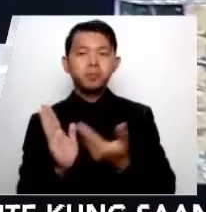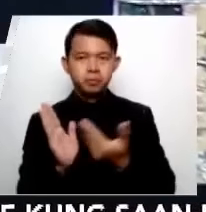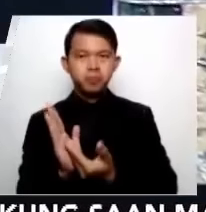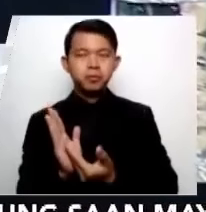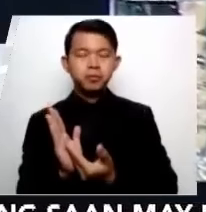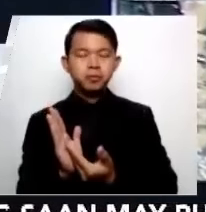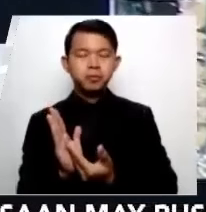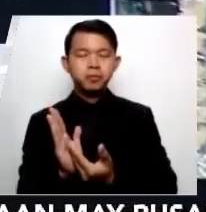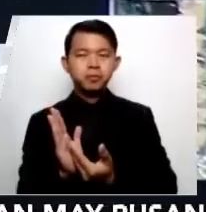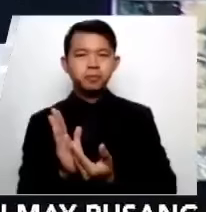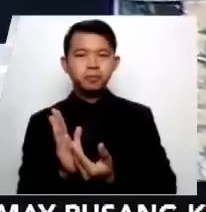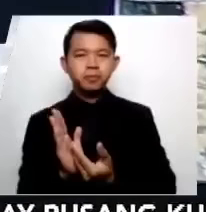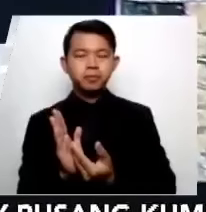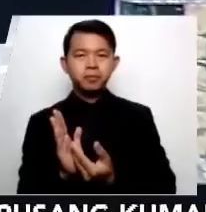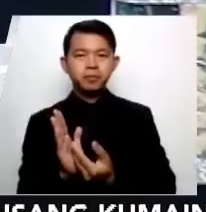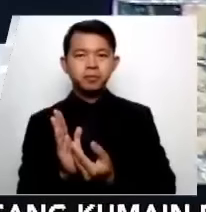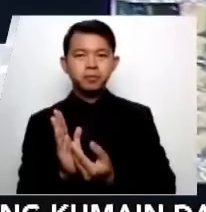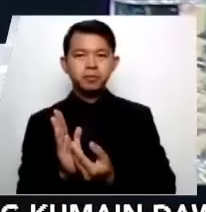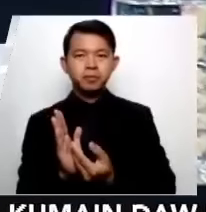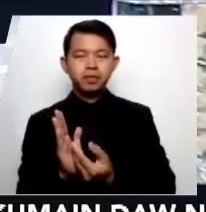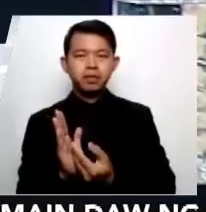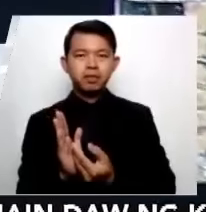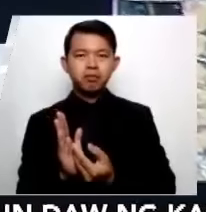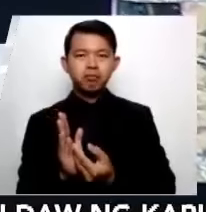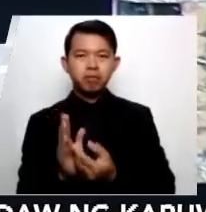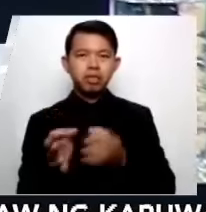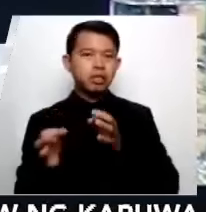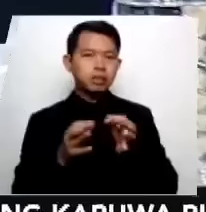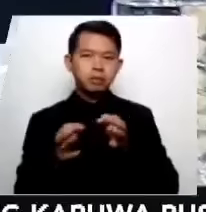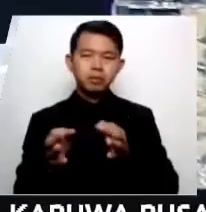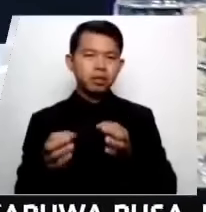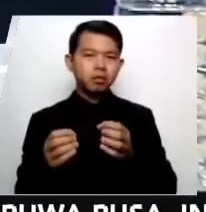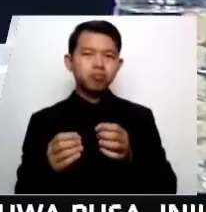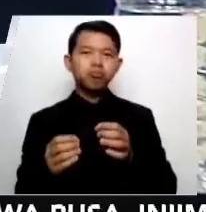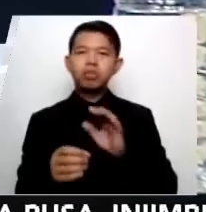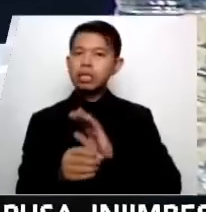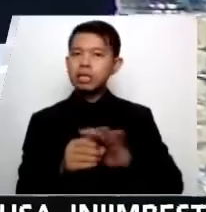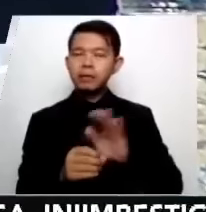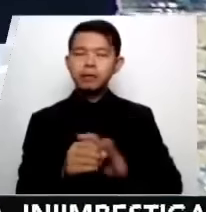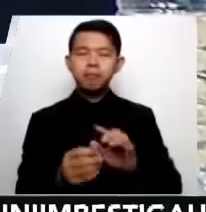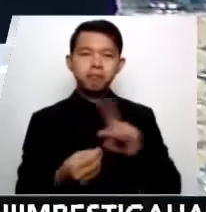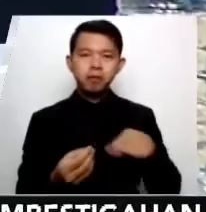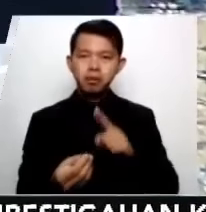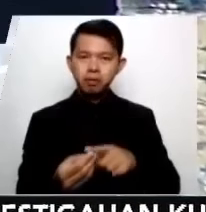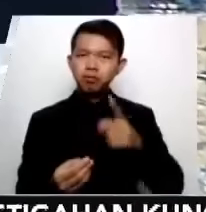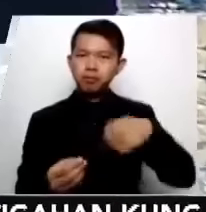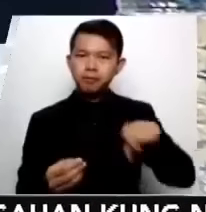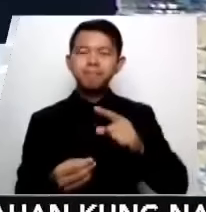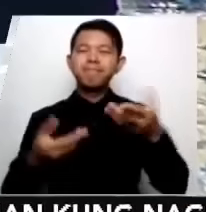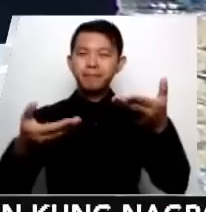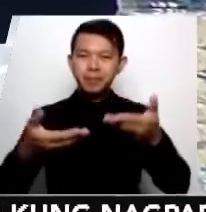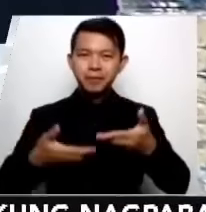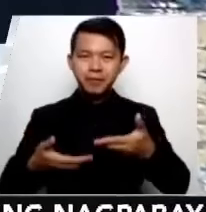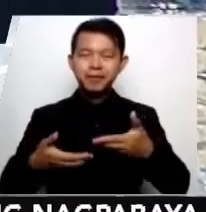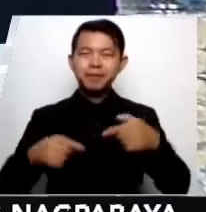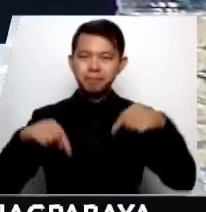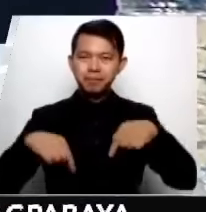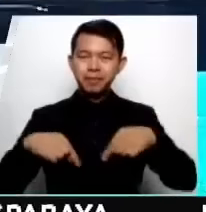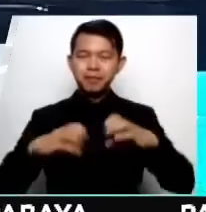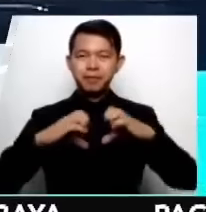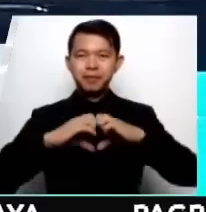we don't need to say anything more about your being welcome in GMA.